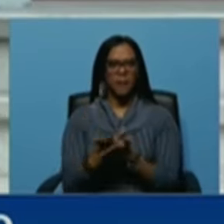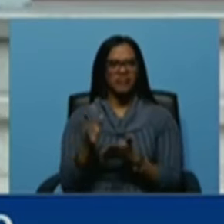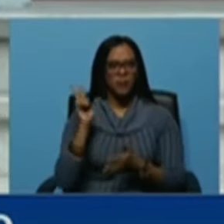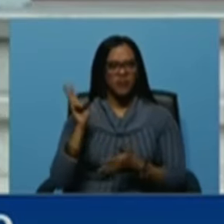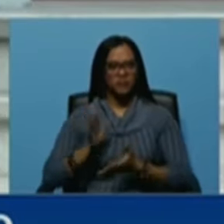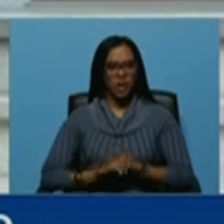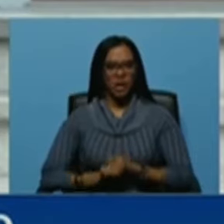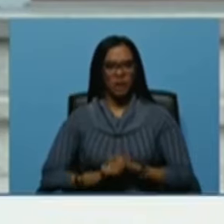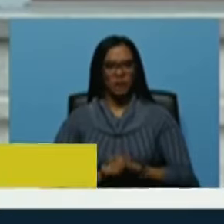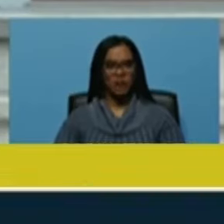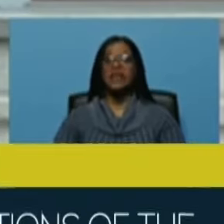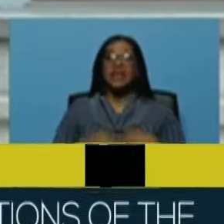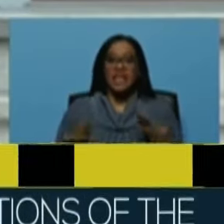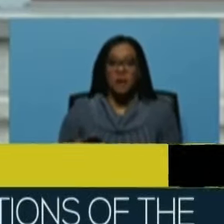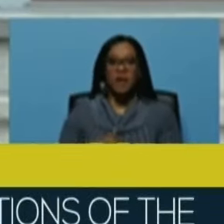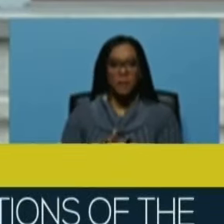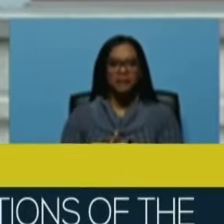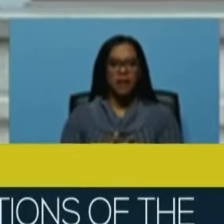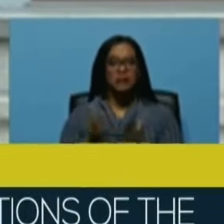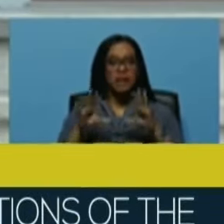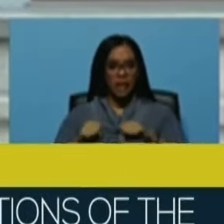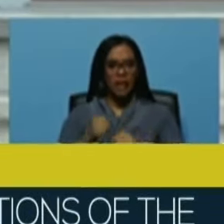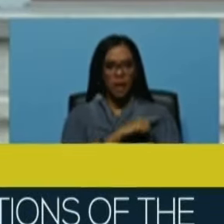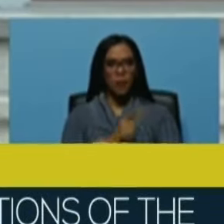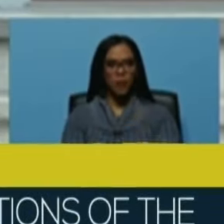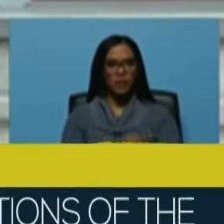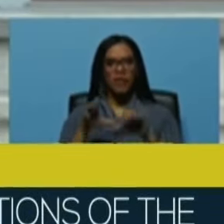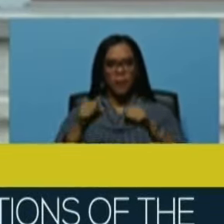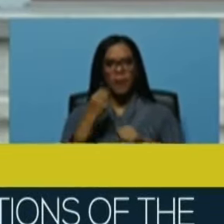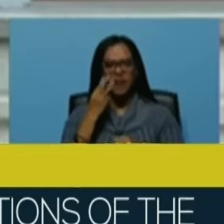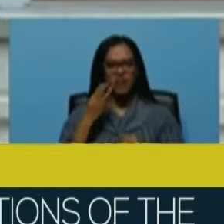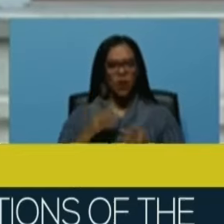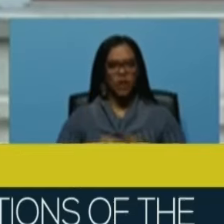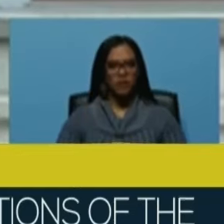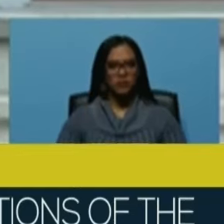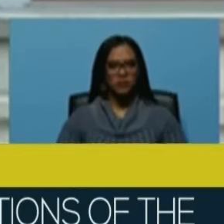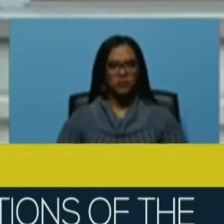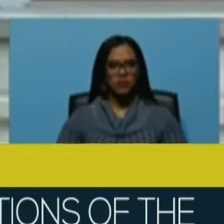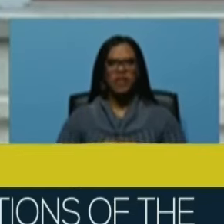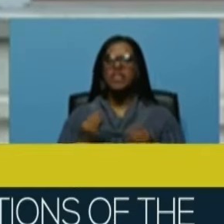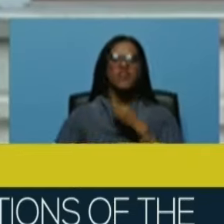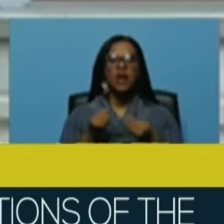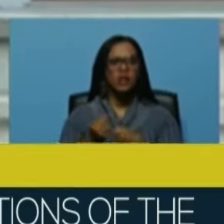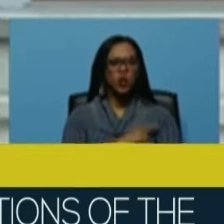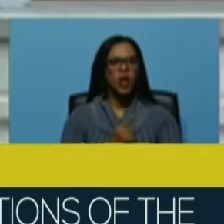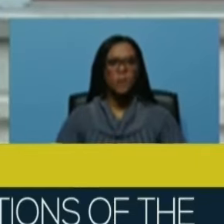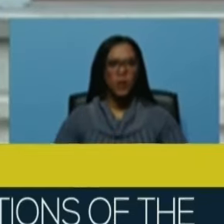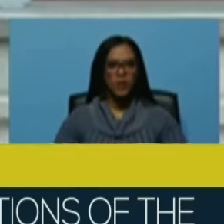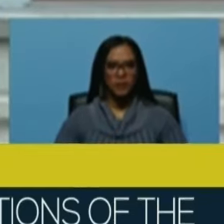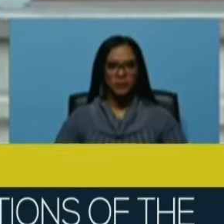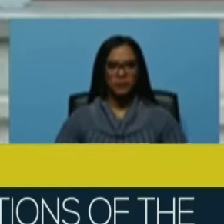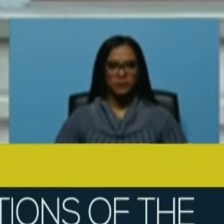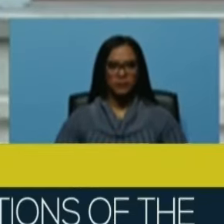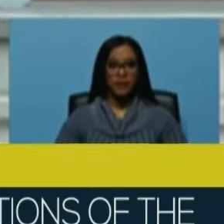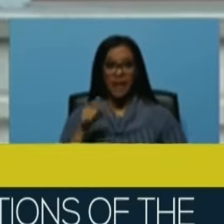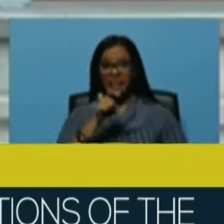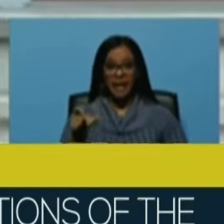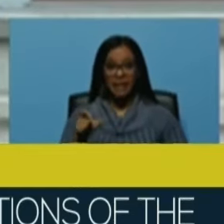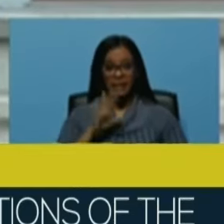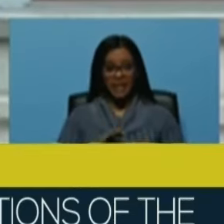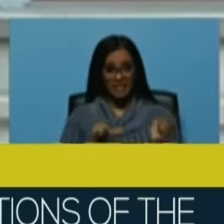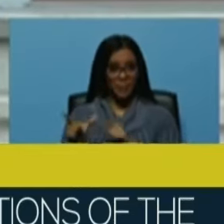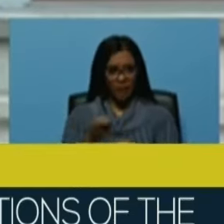for a week? What would have happened? What would have happened if they have assaulted the power and they take Miraflores? What would they have done with the power? These people